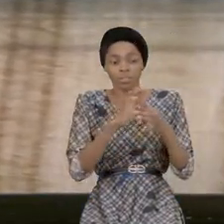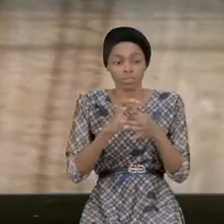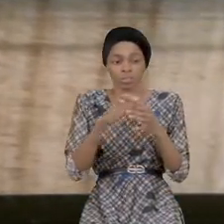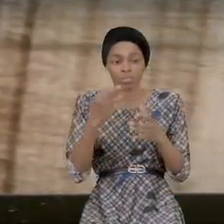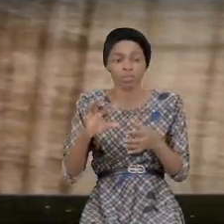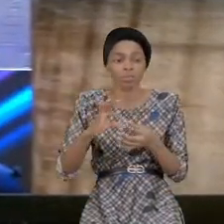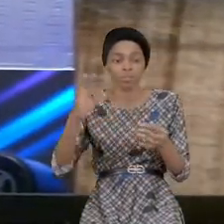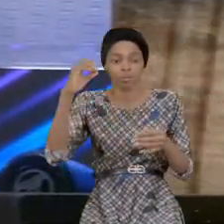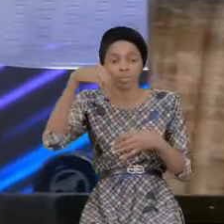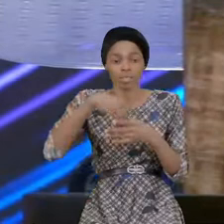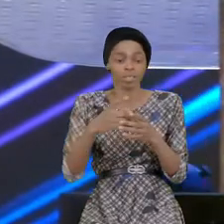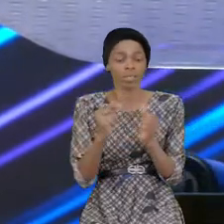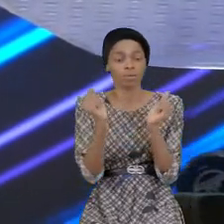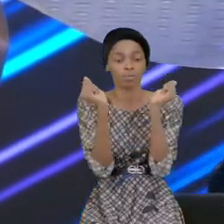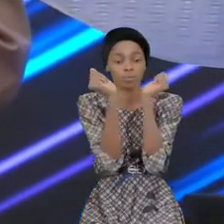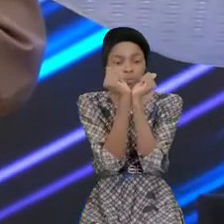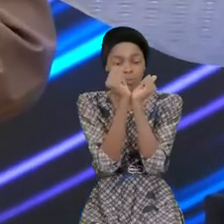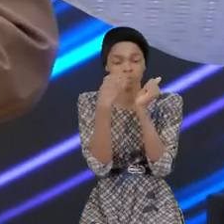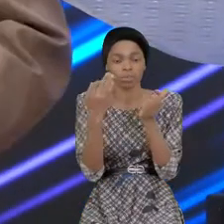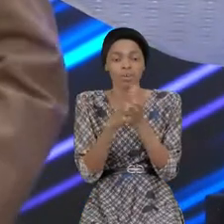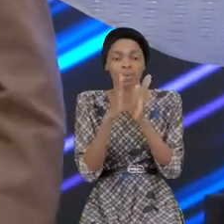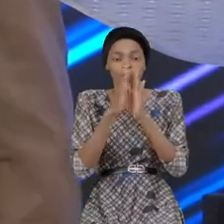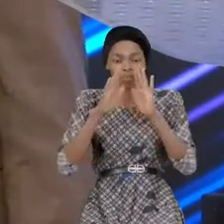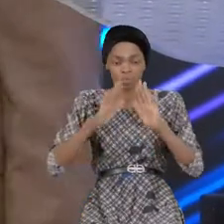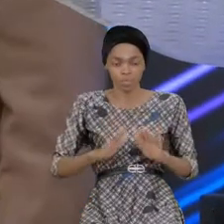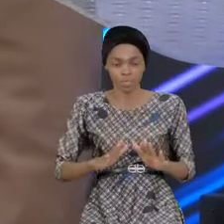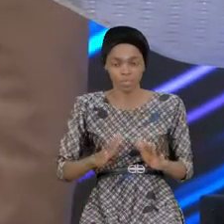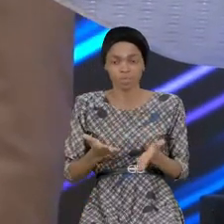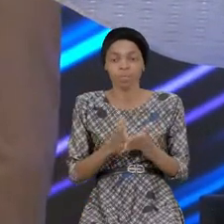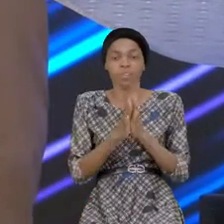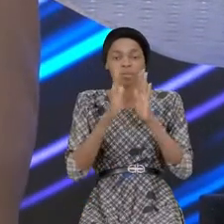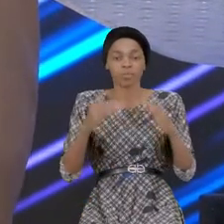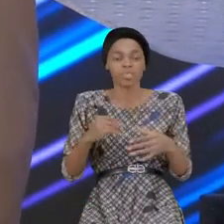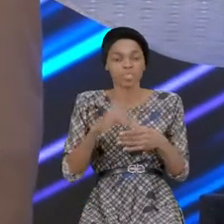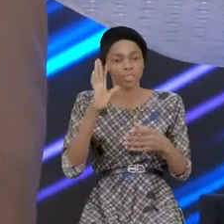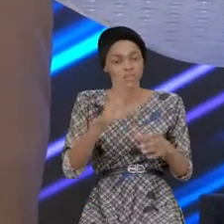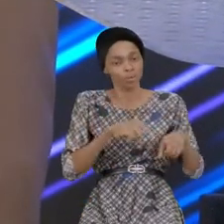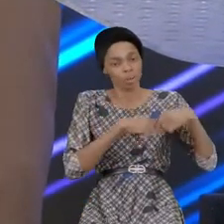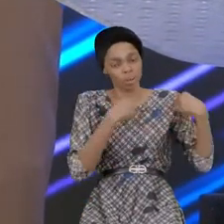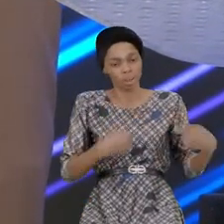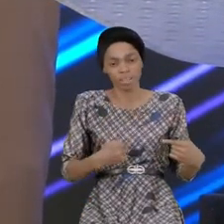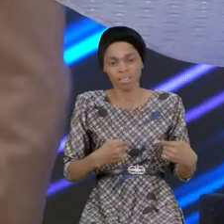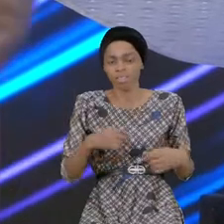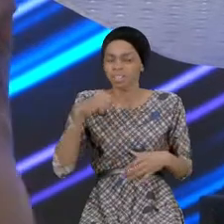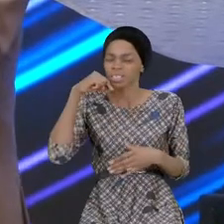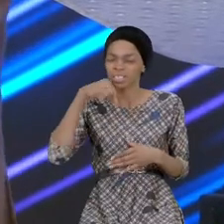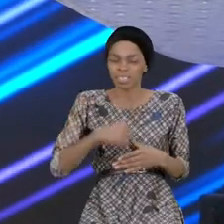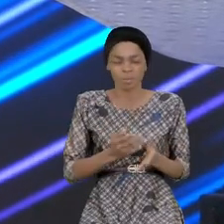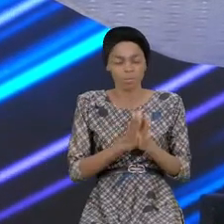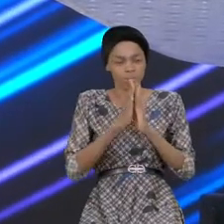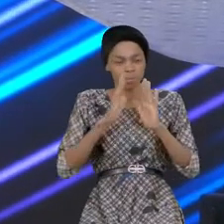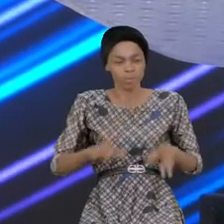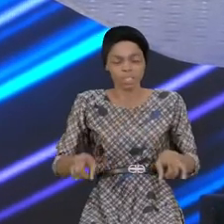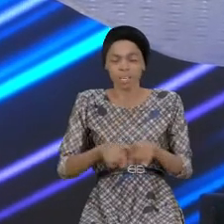of peace. Peace in your heart. Deep peace, like the depths of a river. Deep